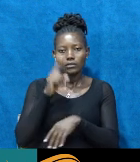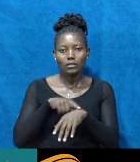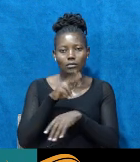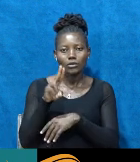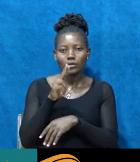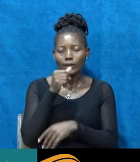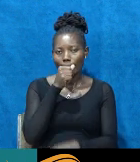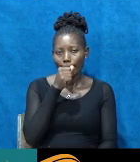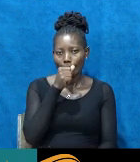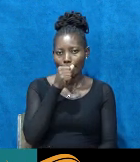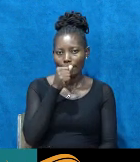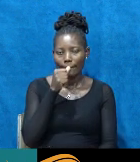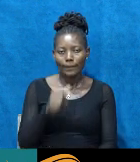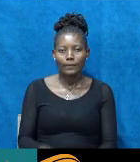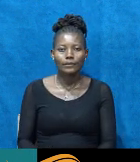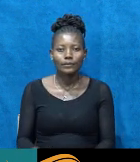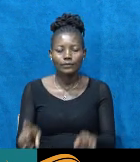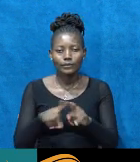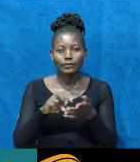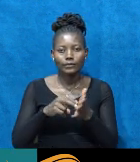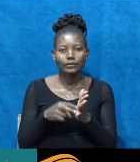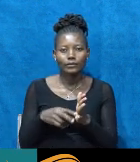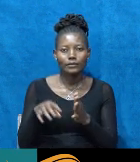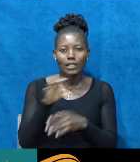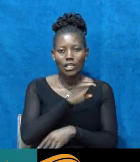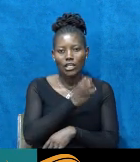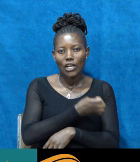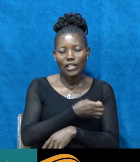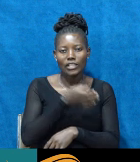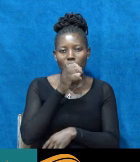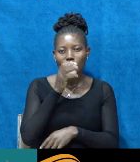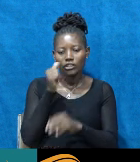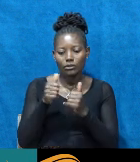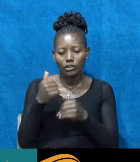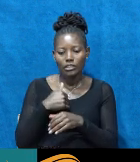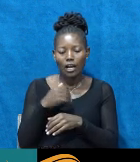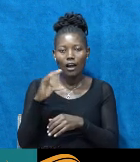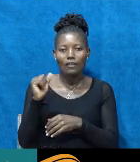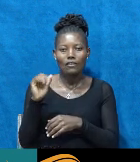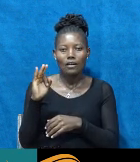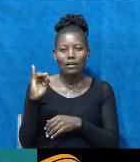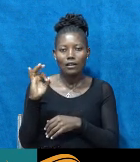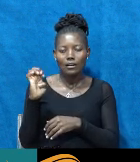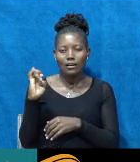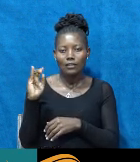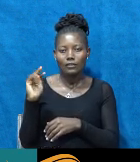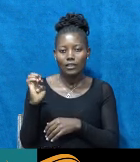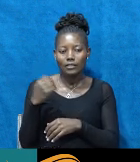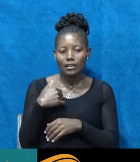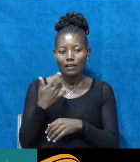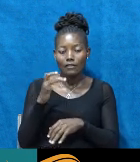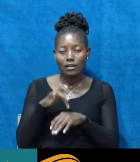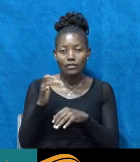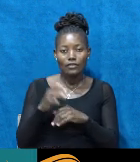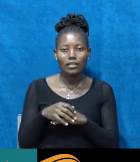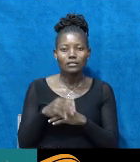So it also means even the energy drinks that contain the caffeine and everything also have an impact? Yes, they do have an impact. That's